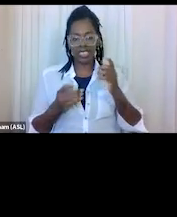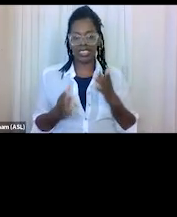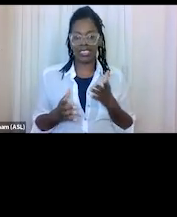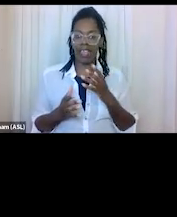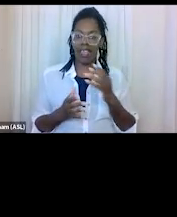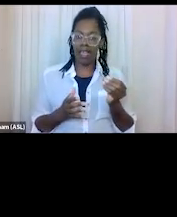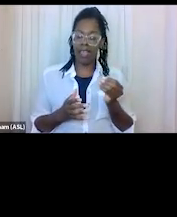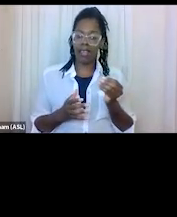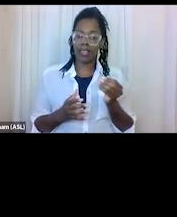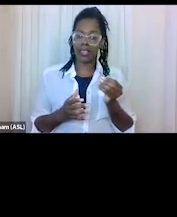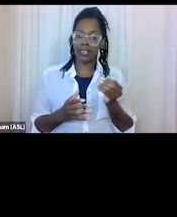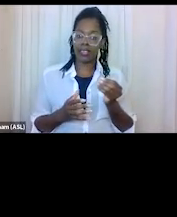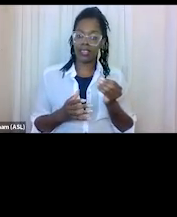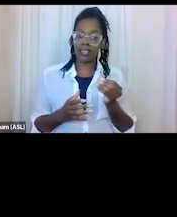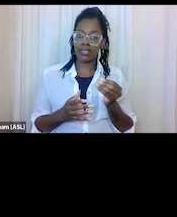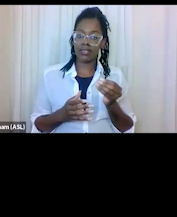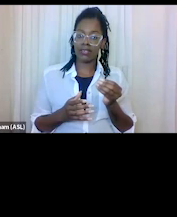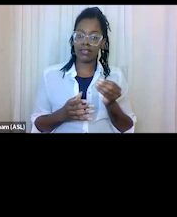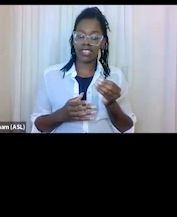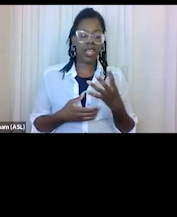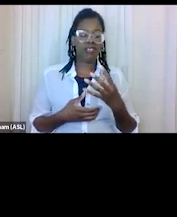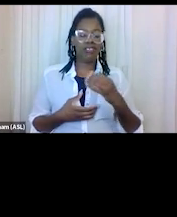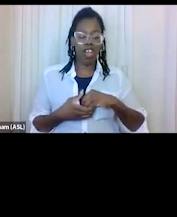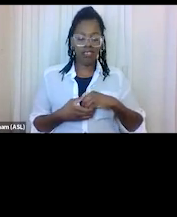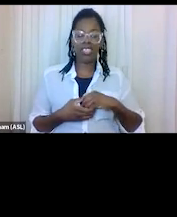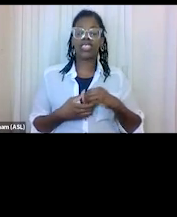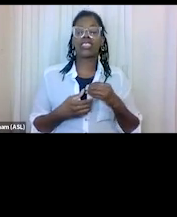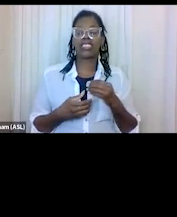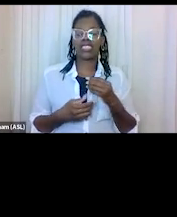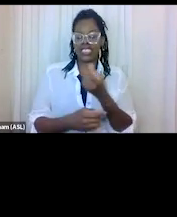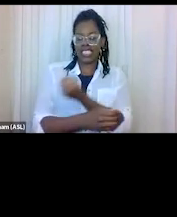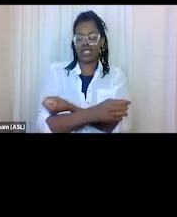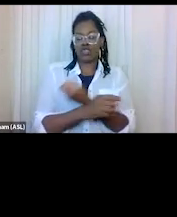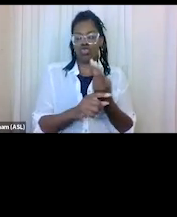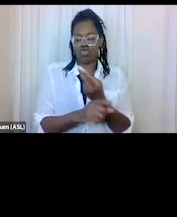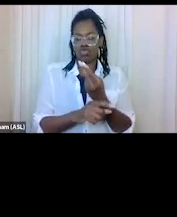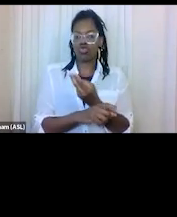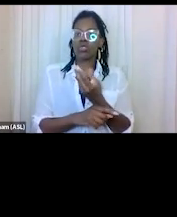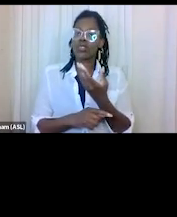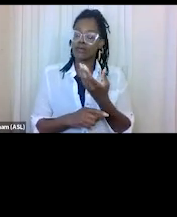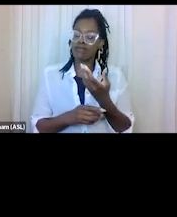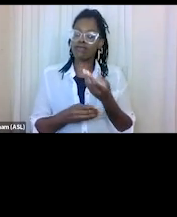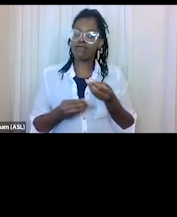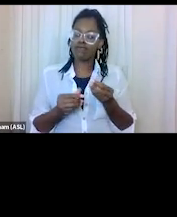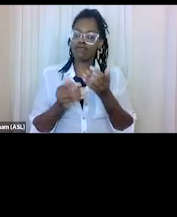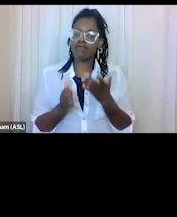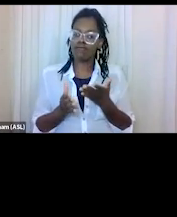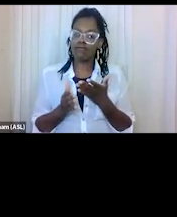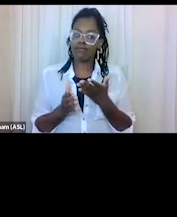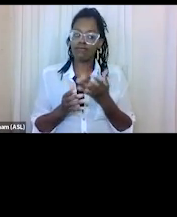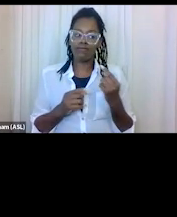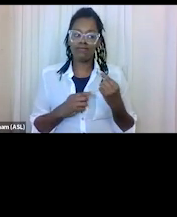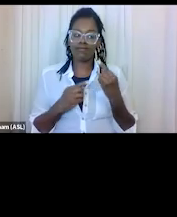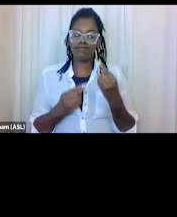mental illness and substance use recovery journey. This lived and living experience has led them to a deep belief